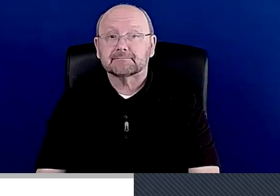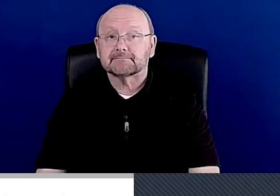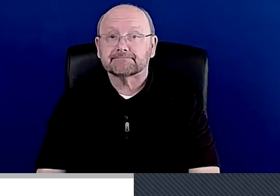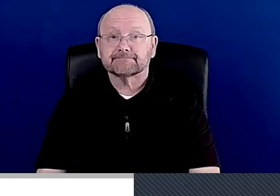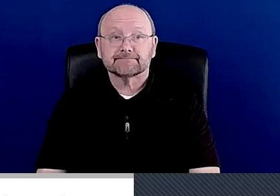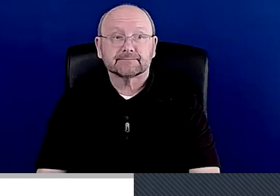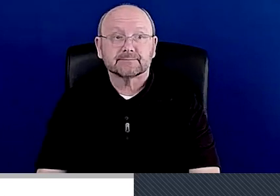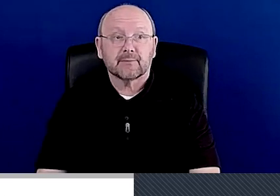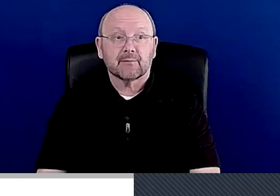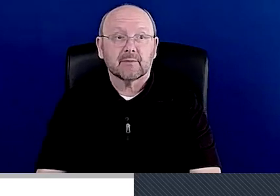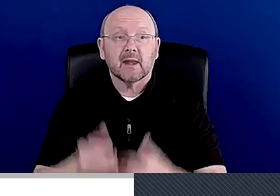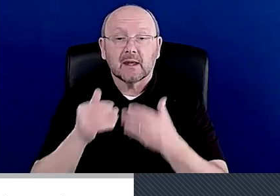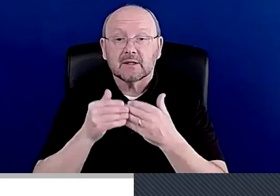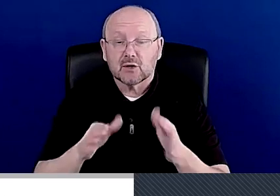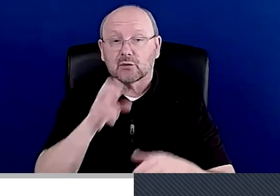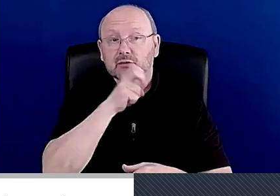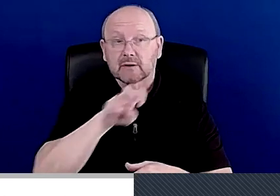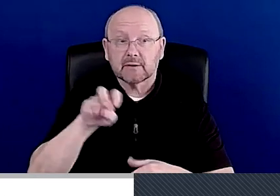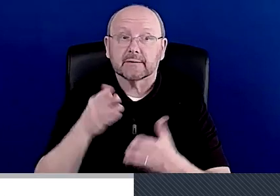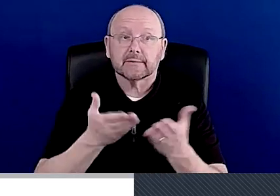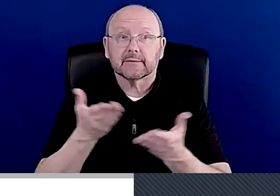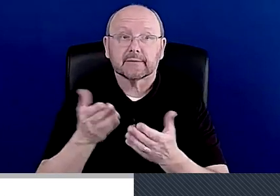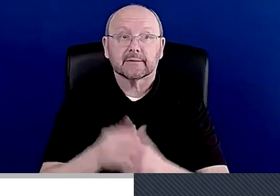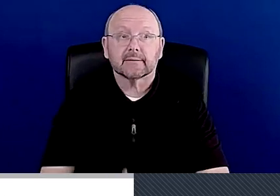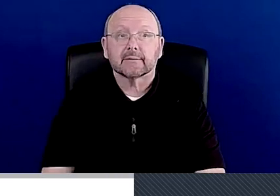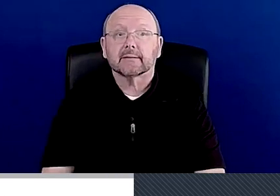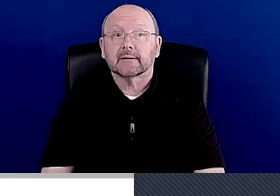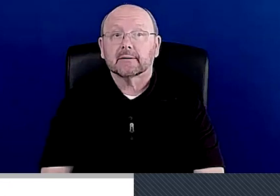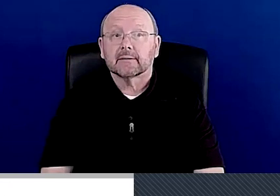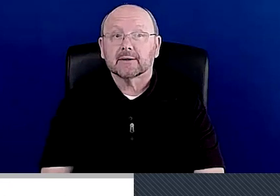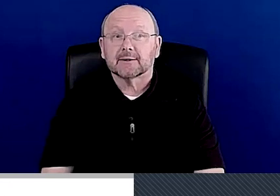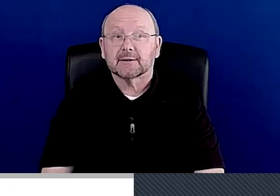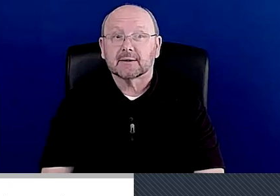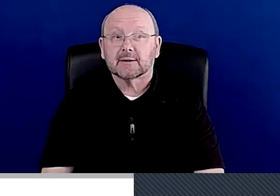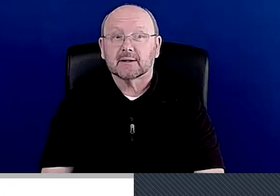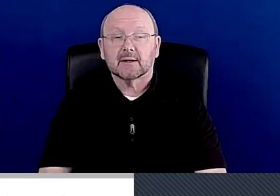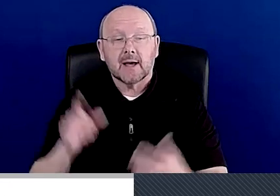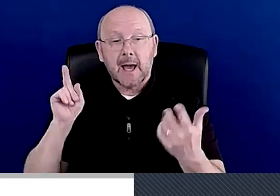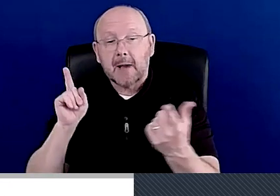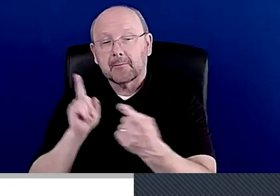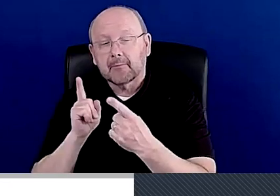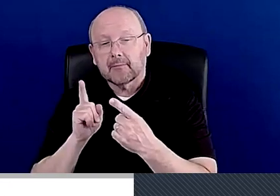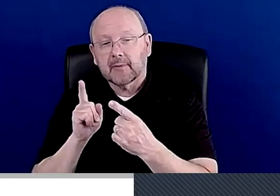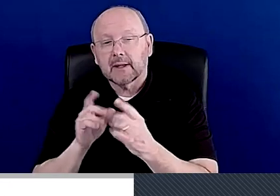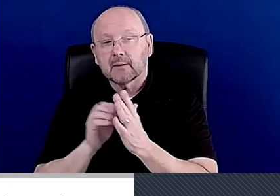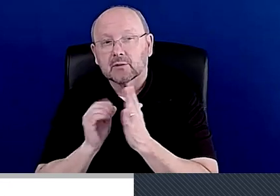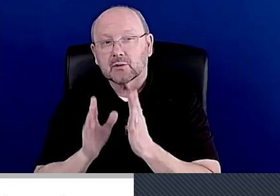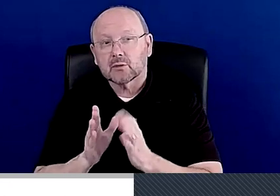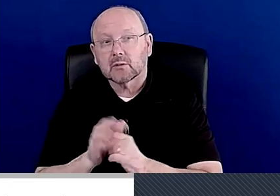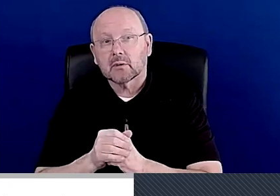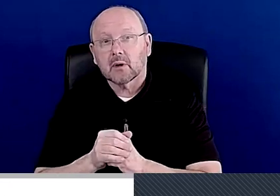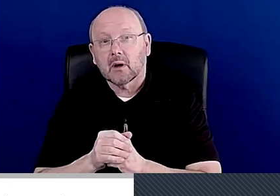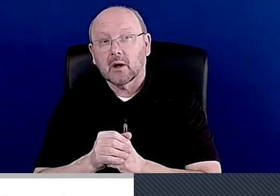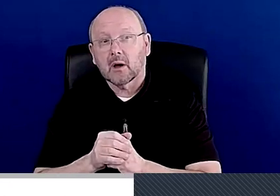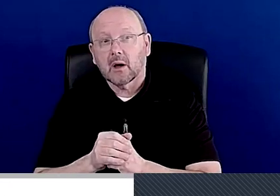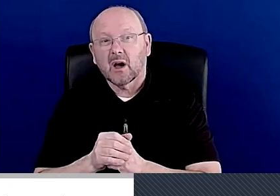General transition services. So we'll meet with students. And by the way, when we say we